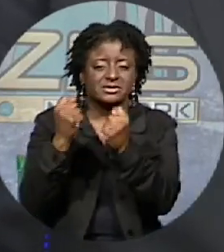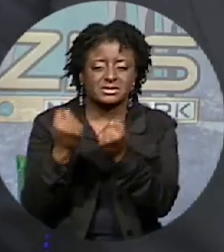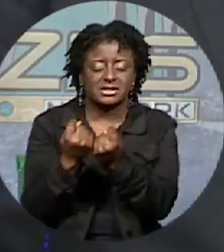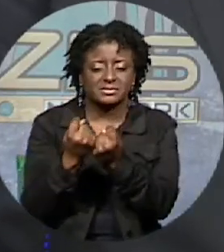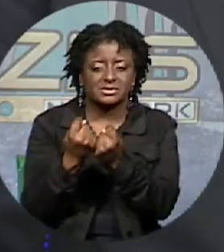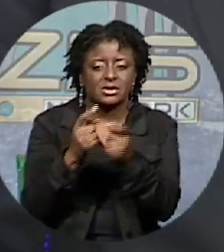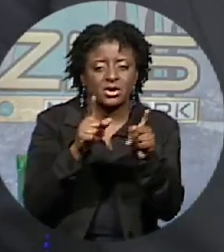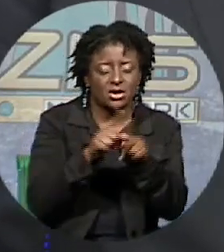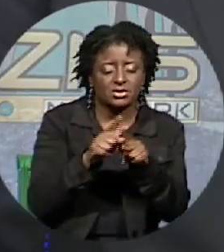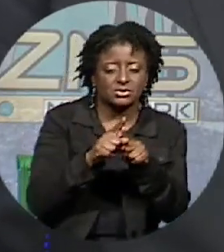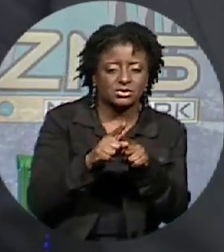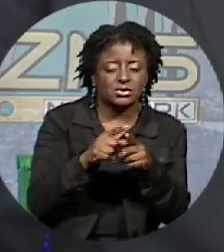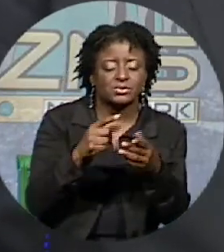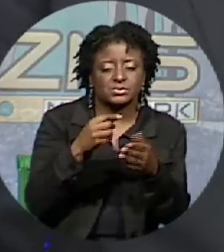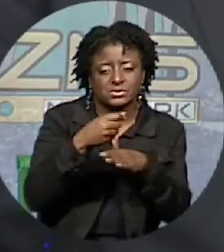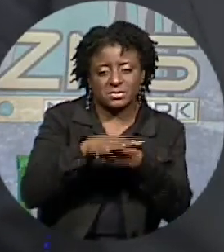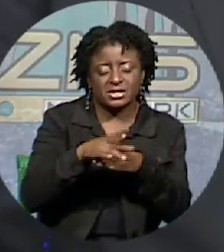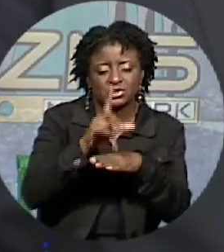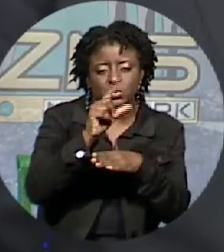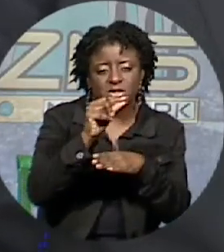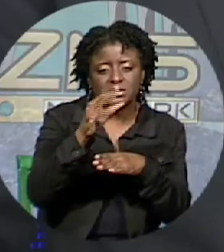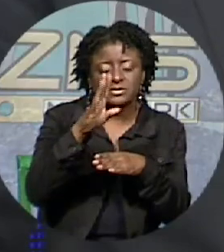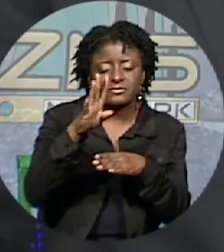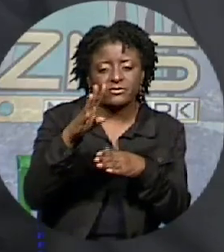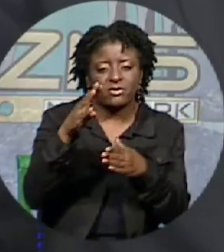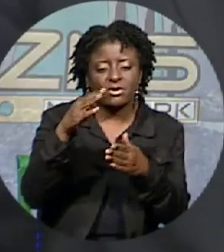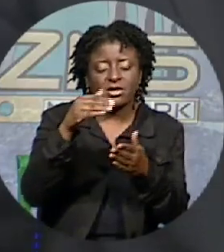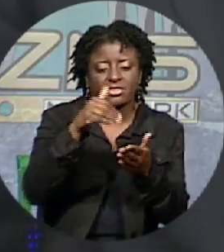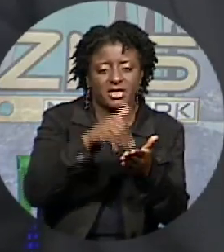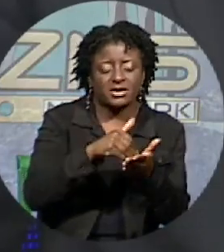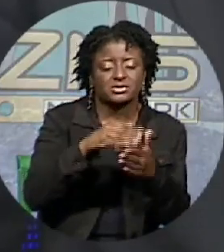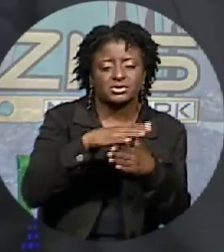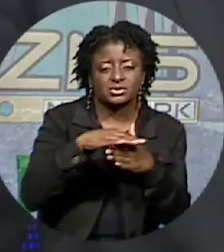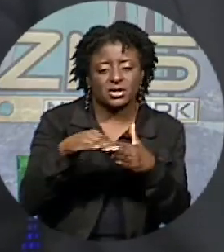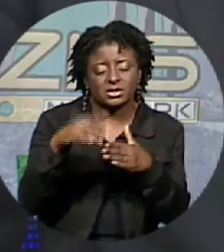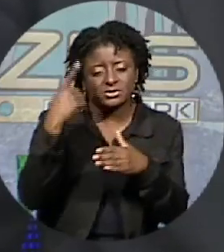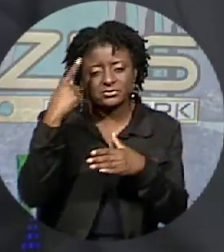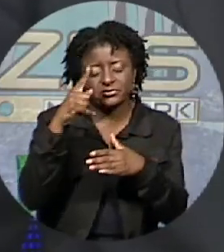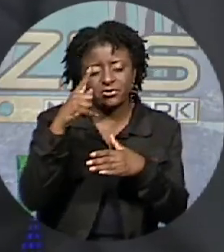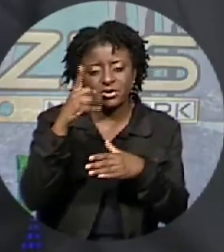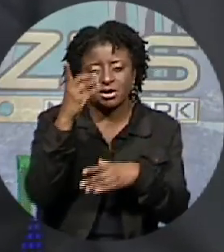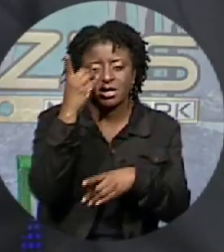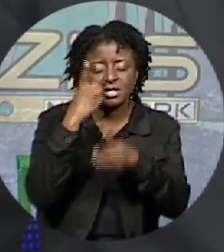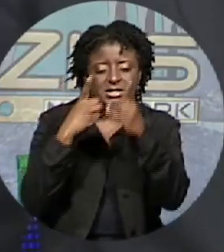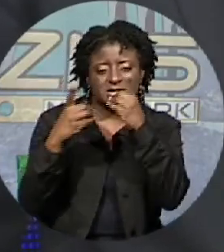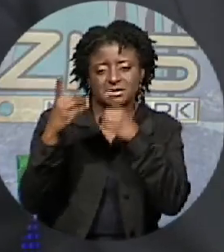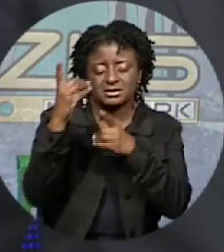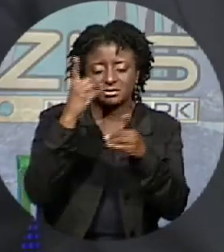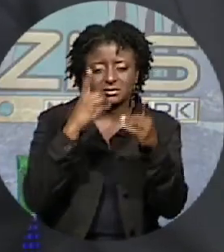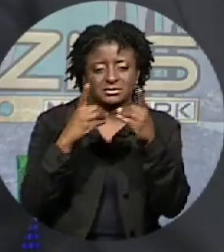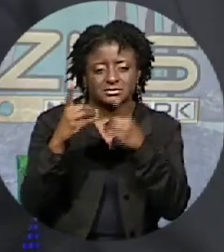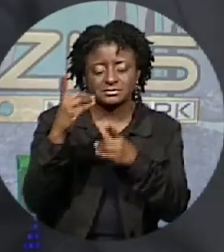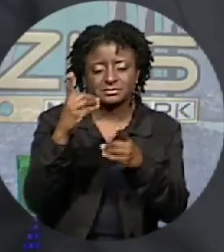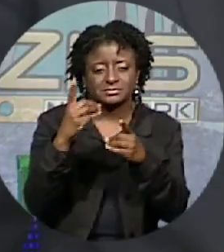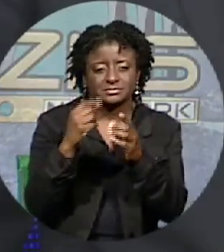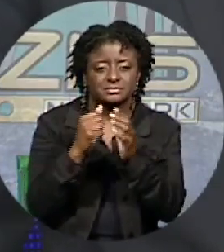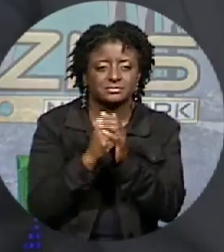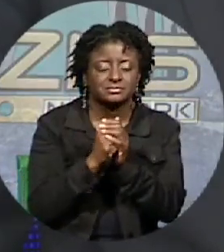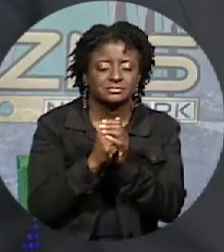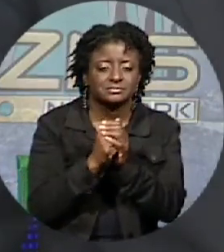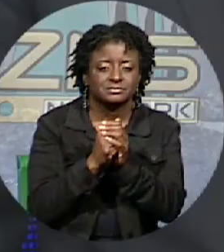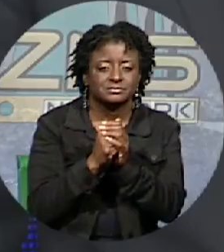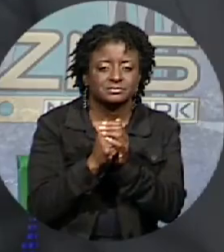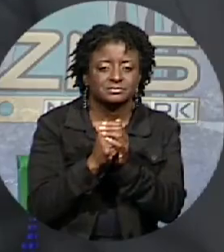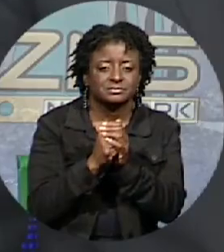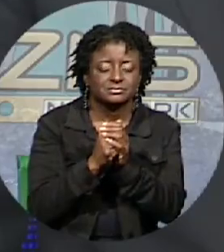reception for the teams, including an open bar. It's not clear if players drank despite the legal drinking age being 18 here in the Bahamas as opposed to